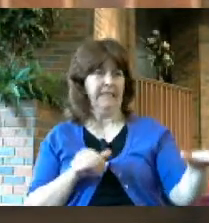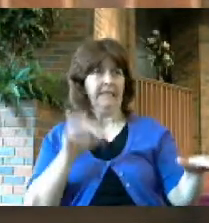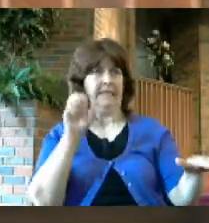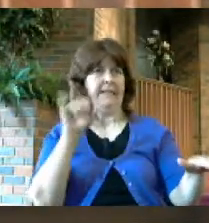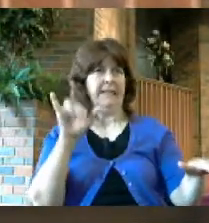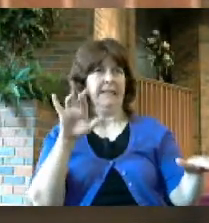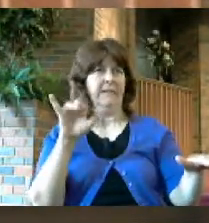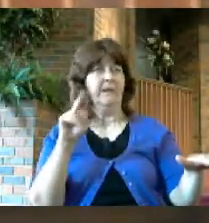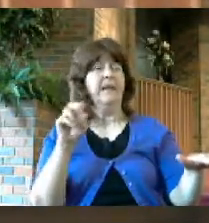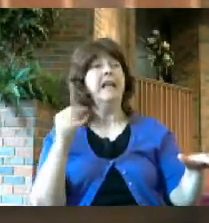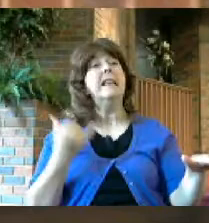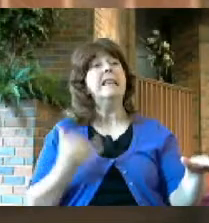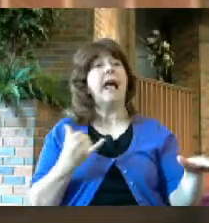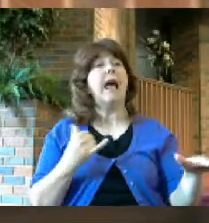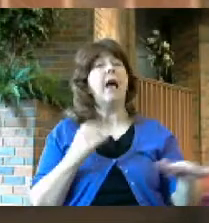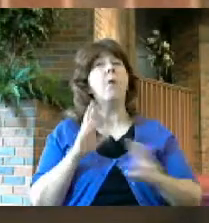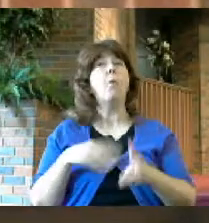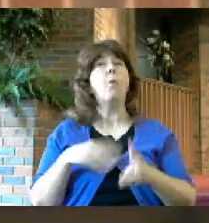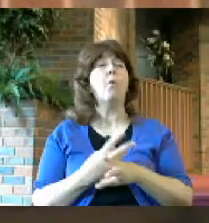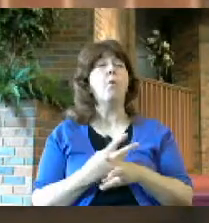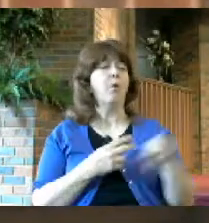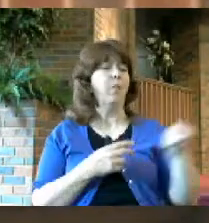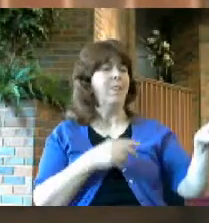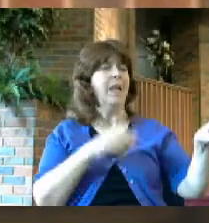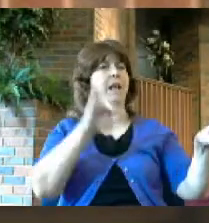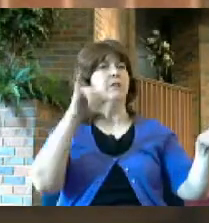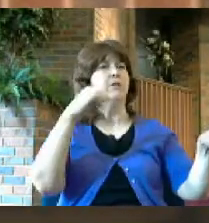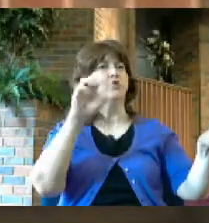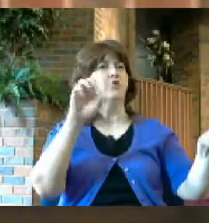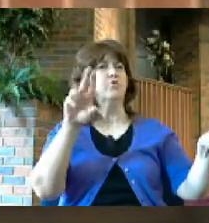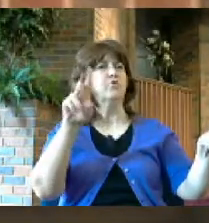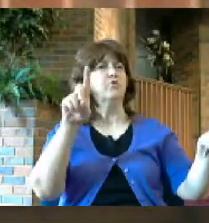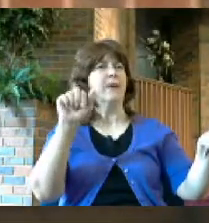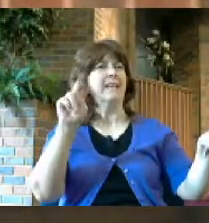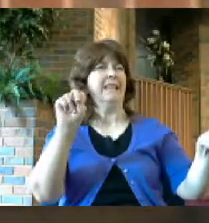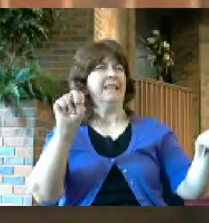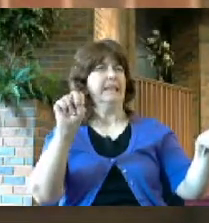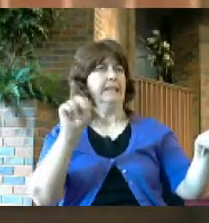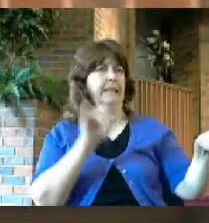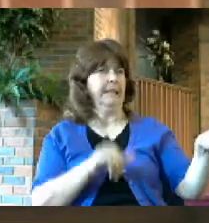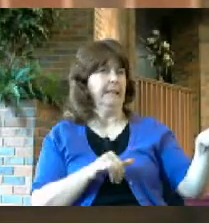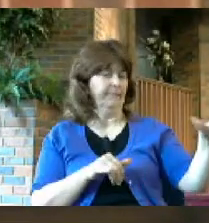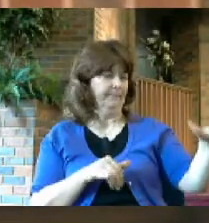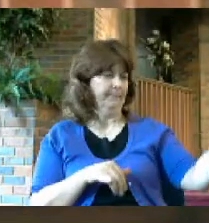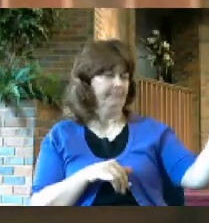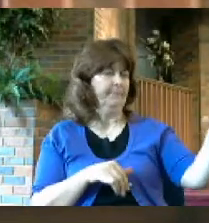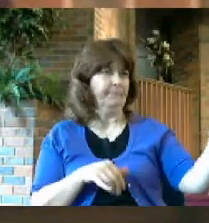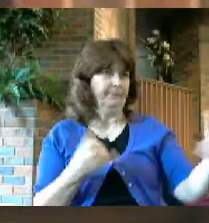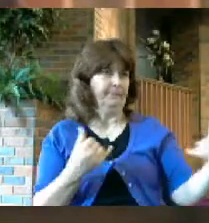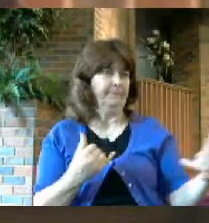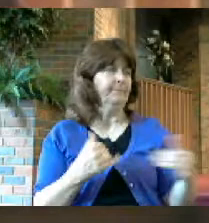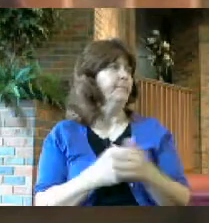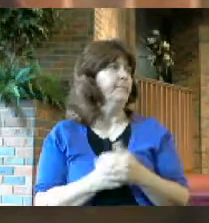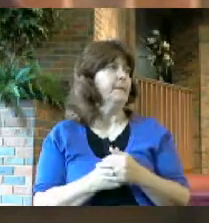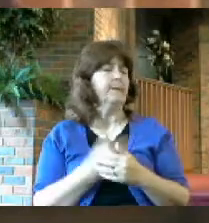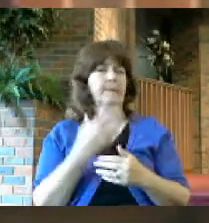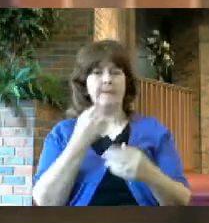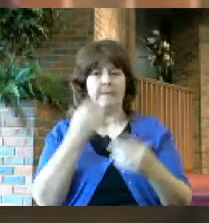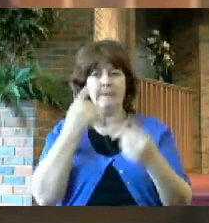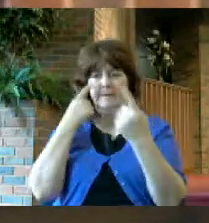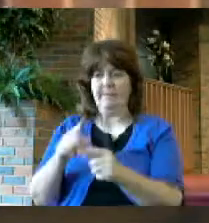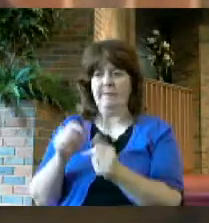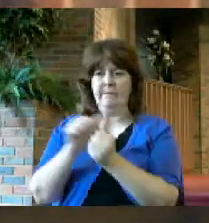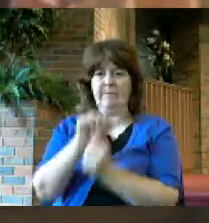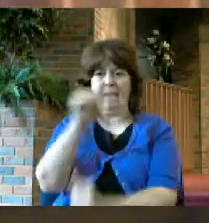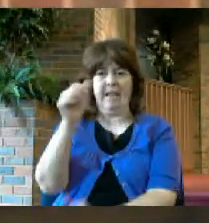Jordan River on the other side. And he consults with the king of Judah, Jehoshaphat, and says, "Will you go